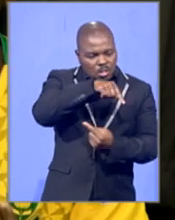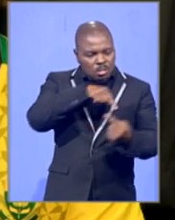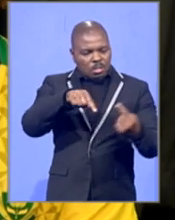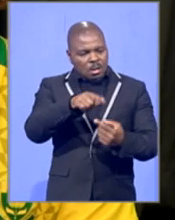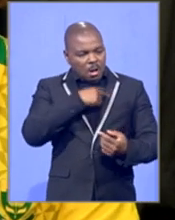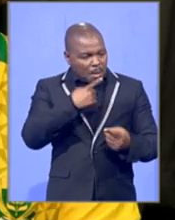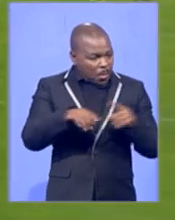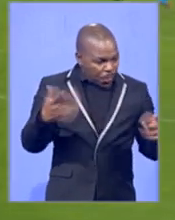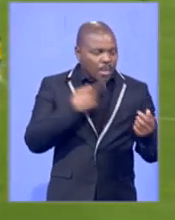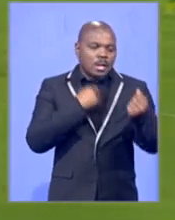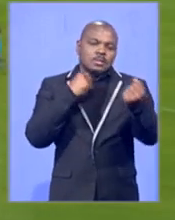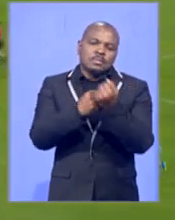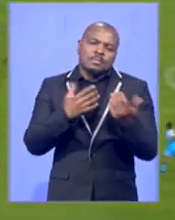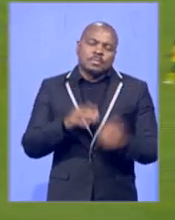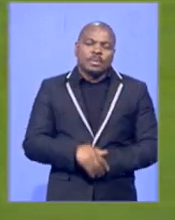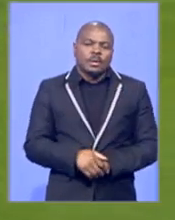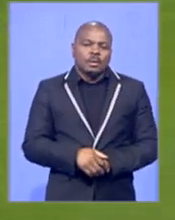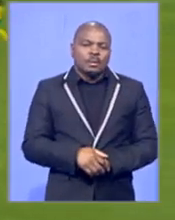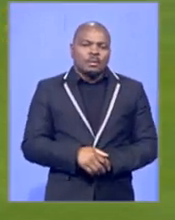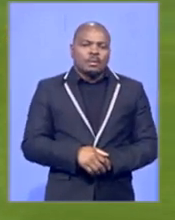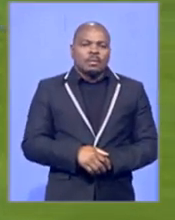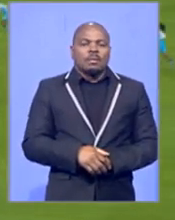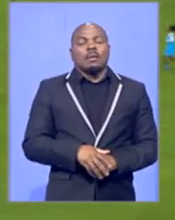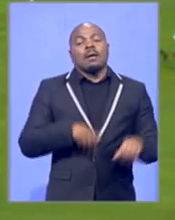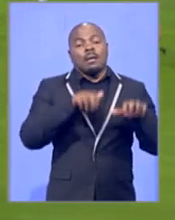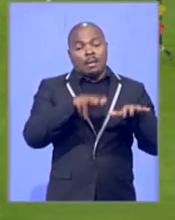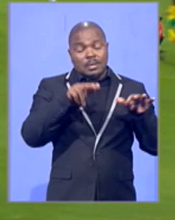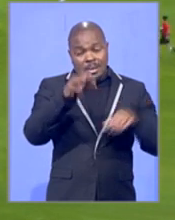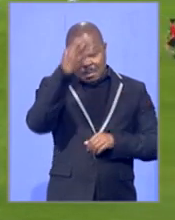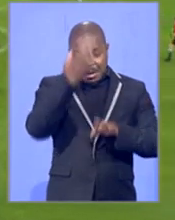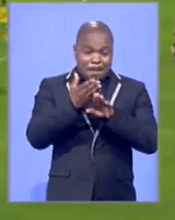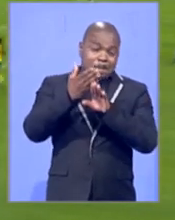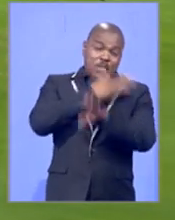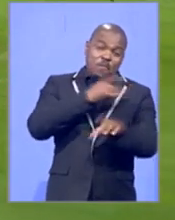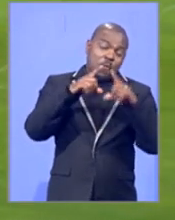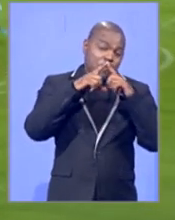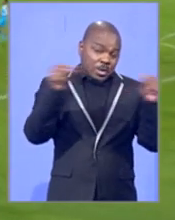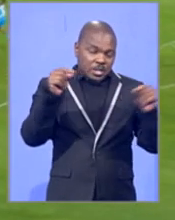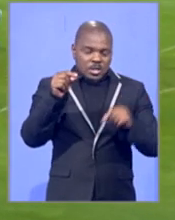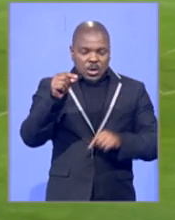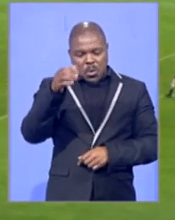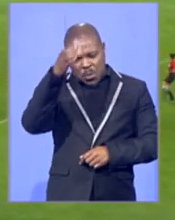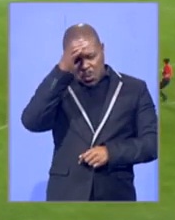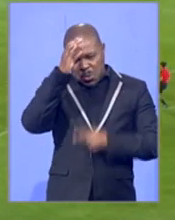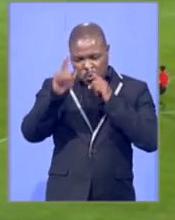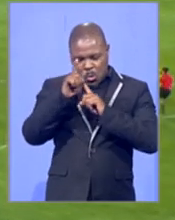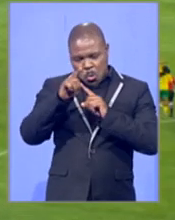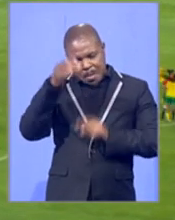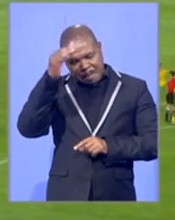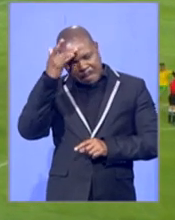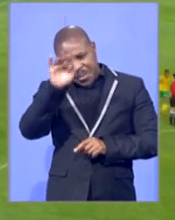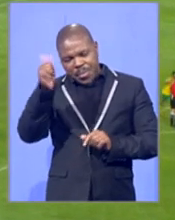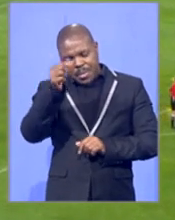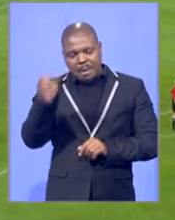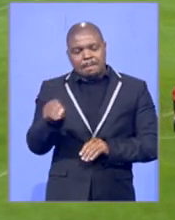there to support the other girls. Ine ya re metsotso e le lesome le borobongwe motshameko o lebile kwa bokhutlong. Mokatisi Ellis ka kitso le maitemogelo